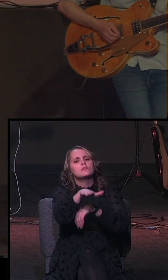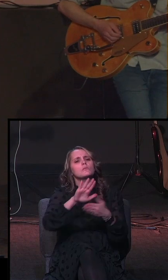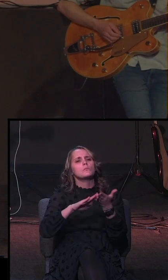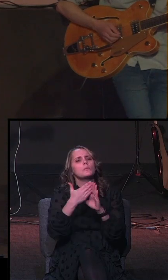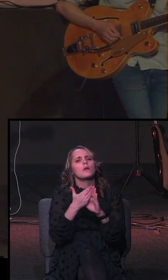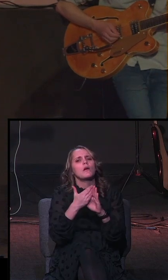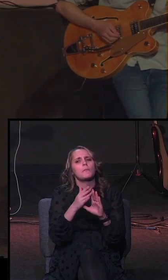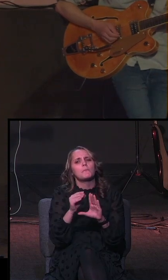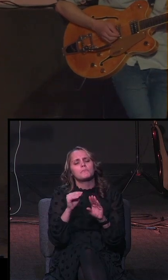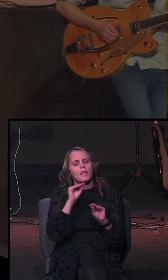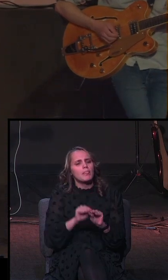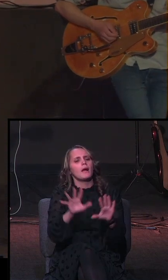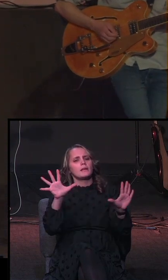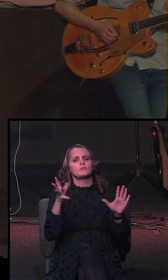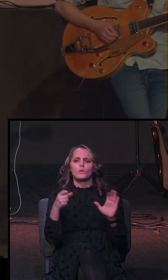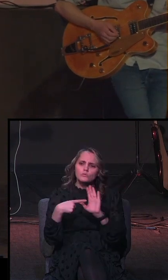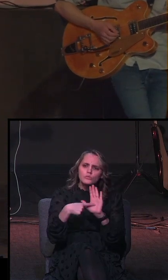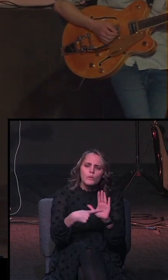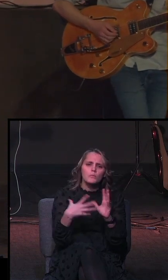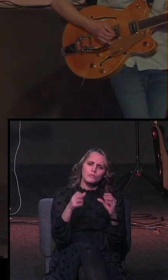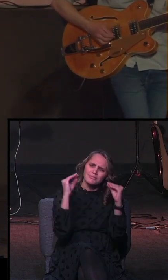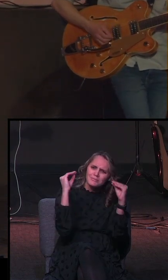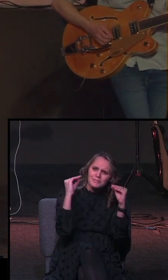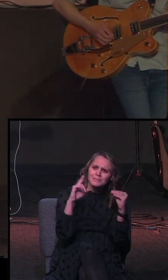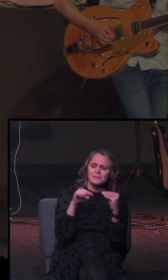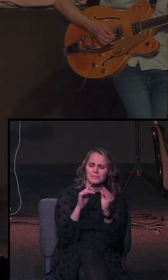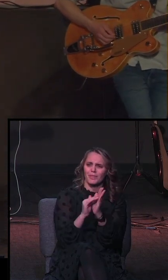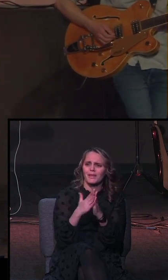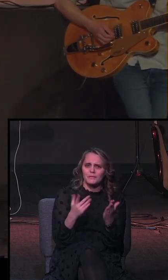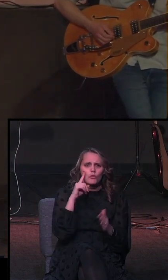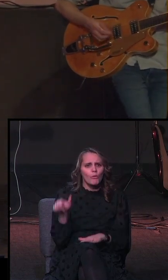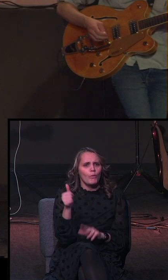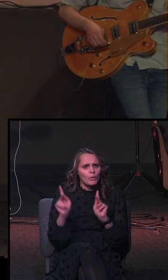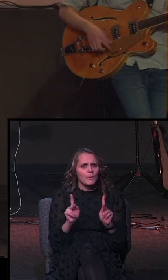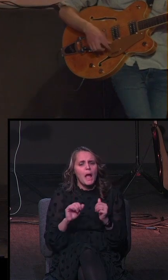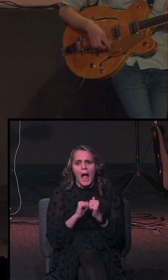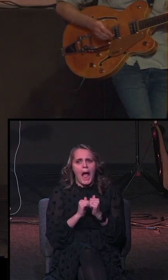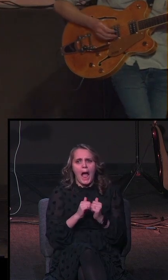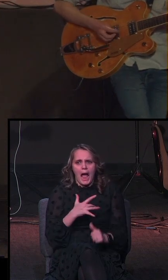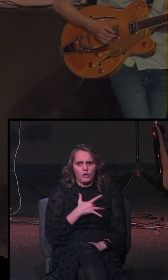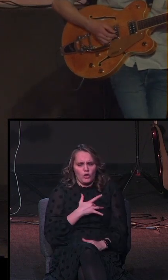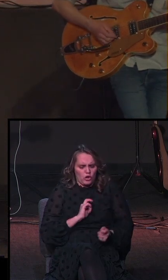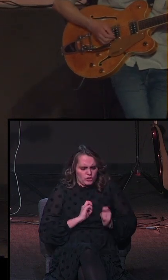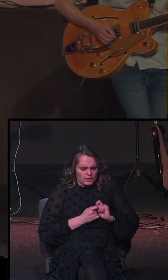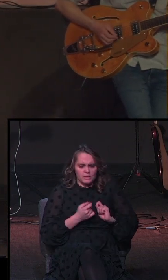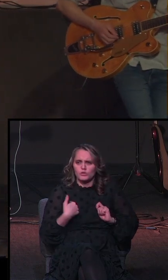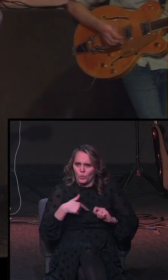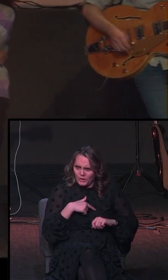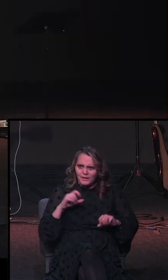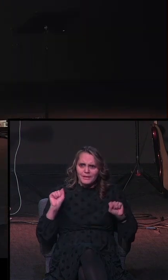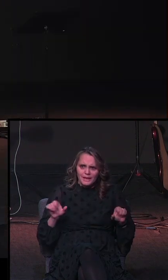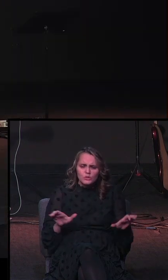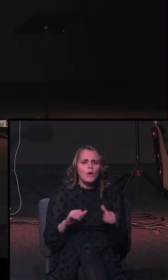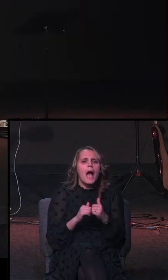a representative of the gospel to other people. So how do we have our heart changed so we can do that? How does that happen